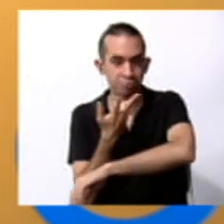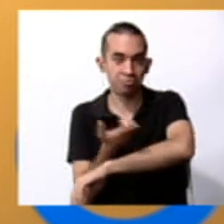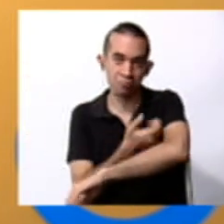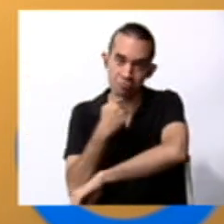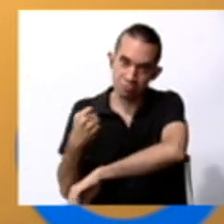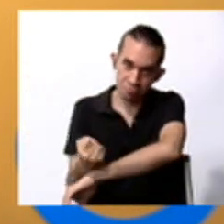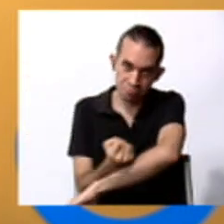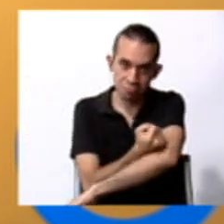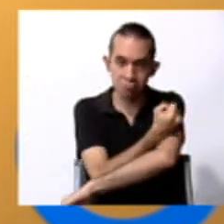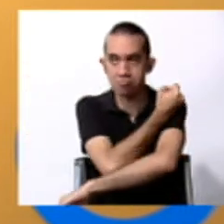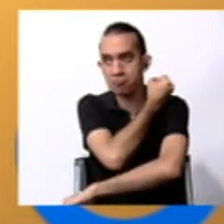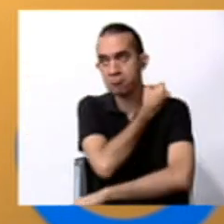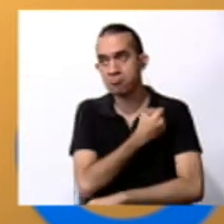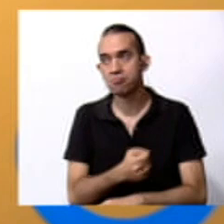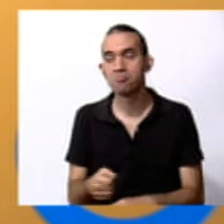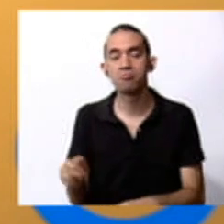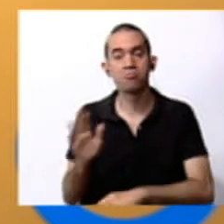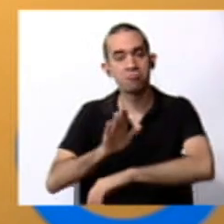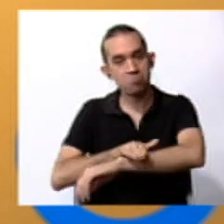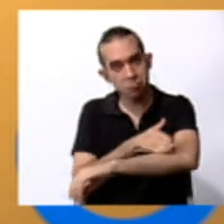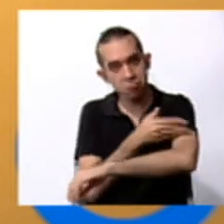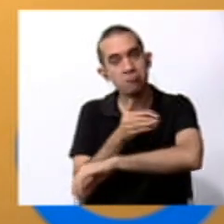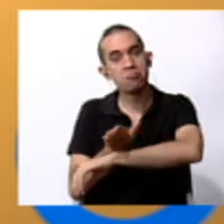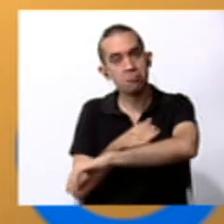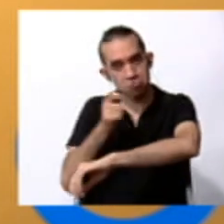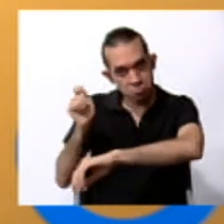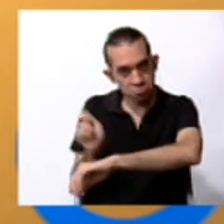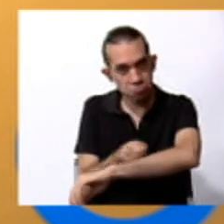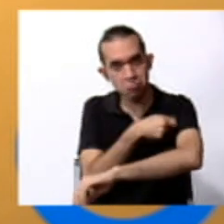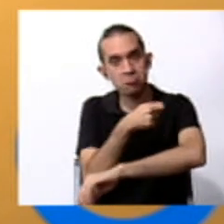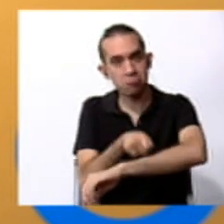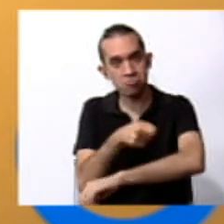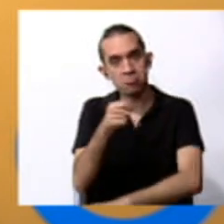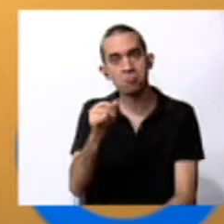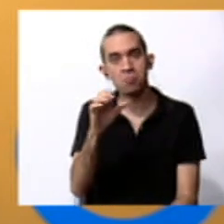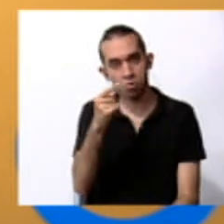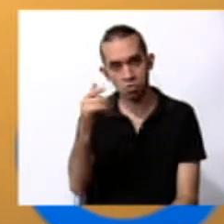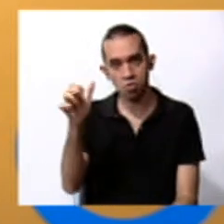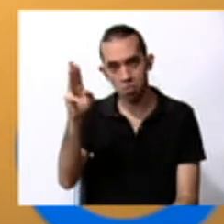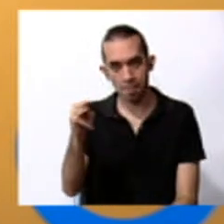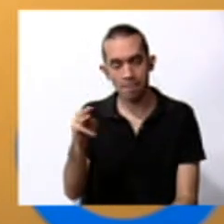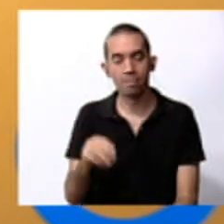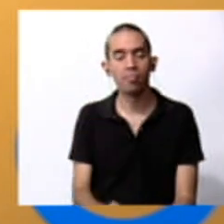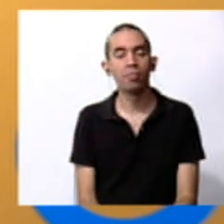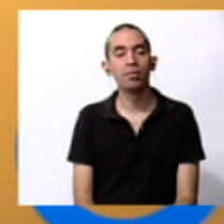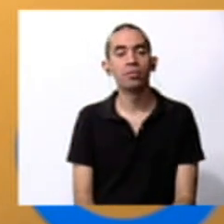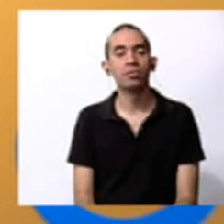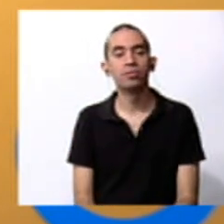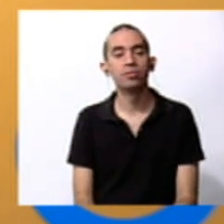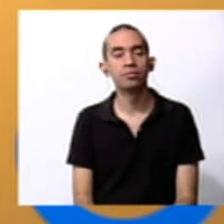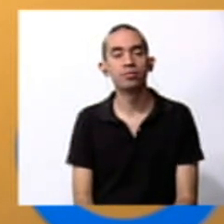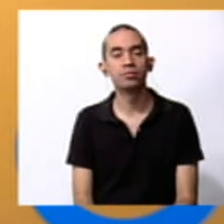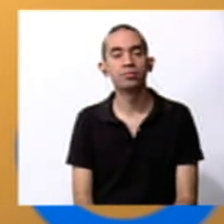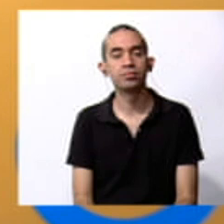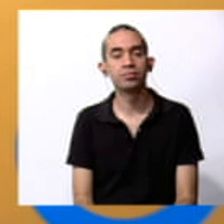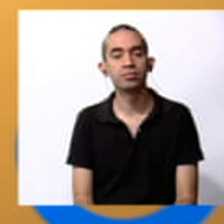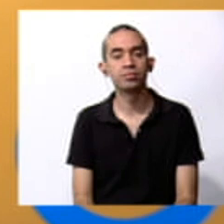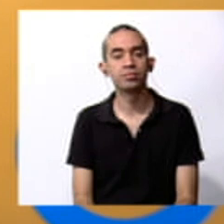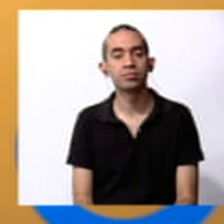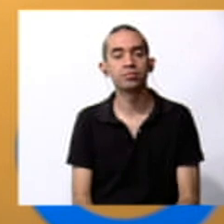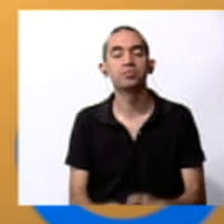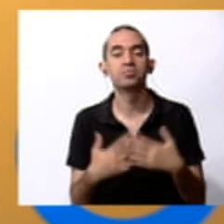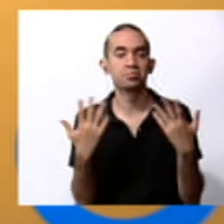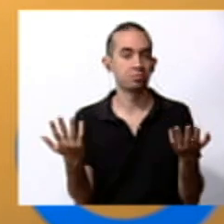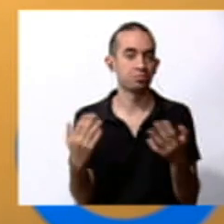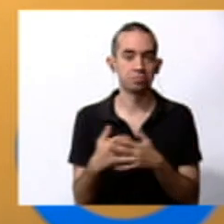them, okay, to calm animals. Ready? And in this story, you